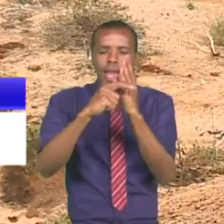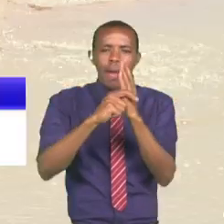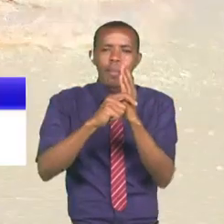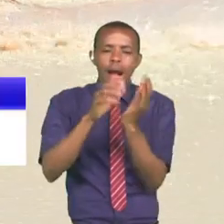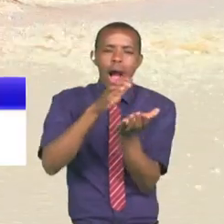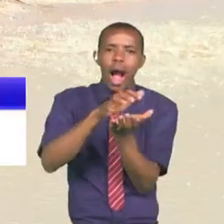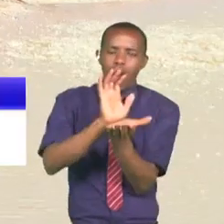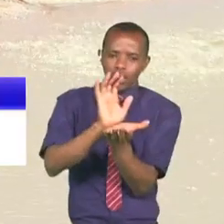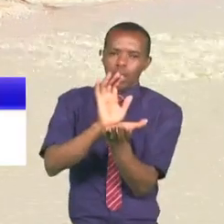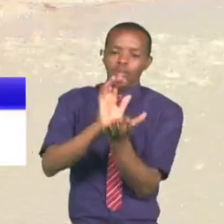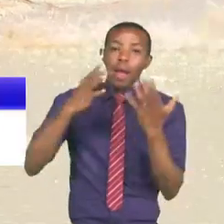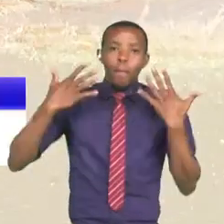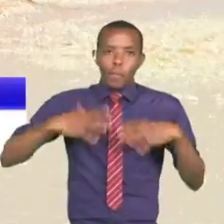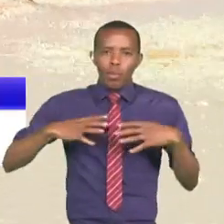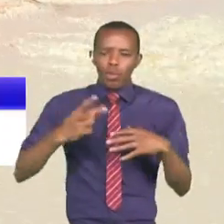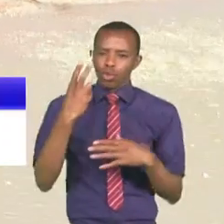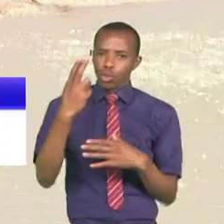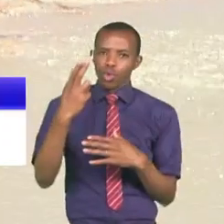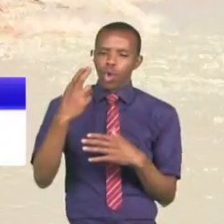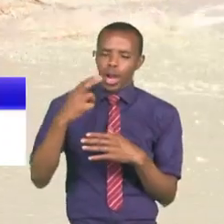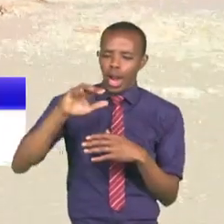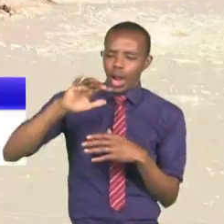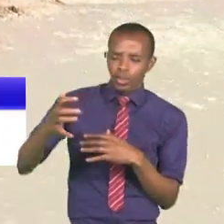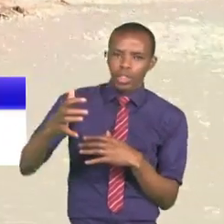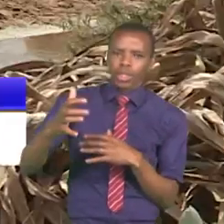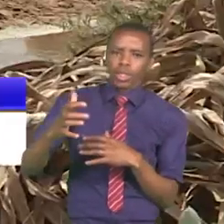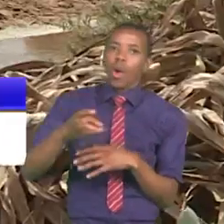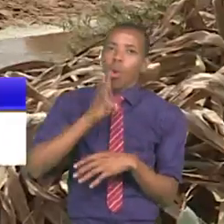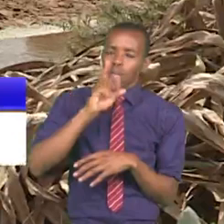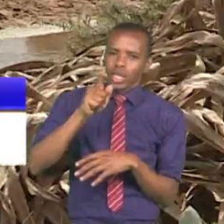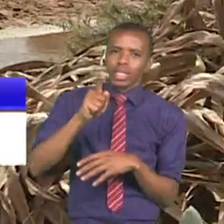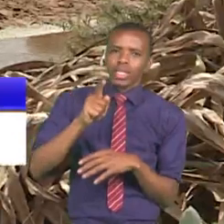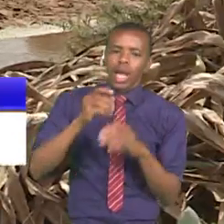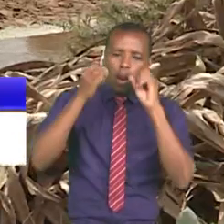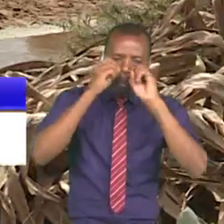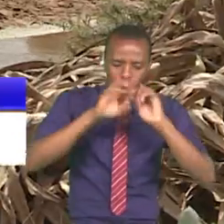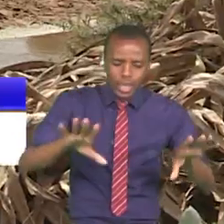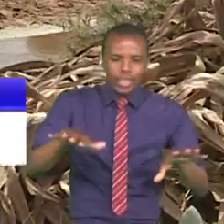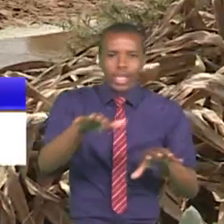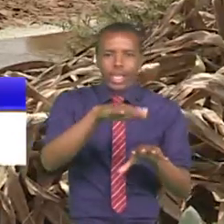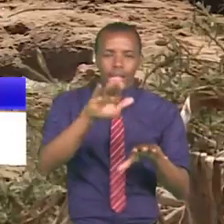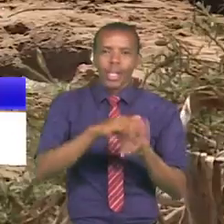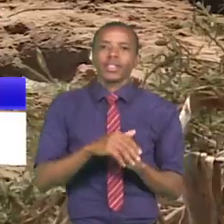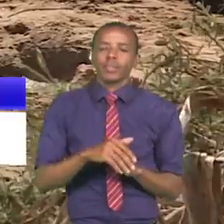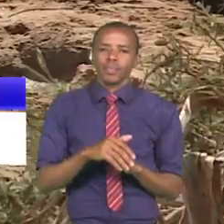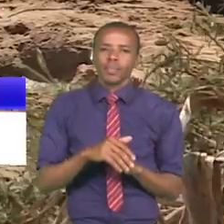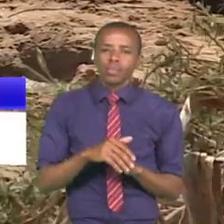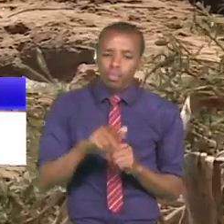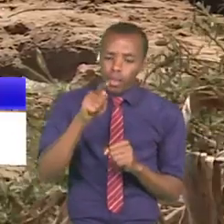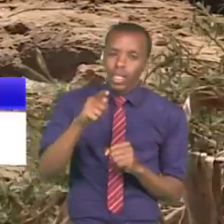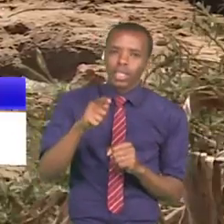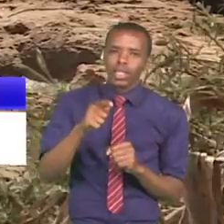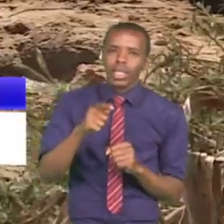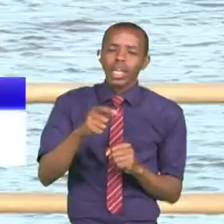River, and for residents of the two semi-arid counties, this water is a blessing in disguise. They take it as it is